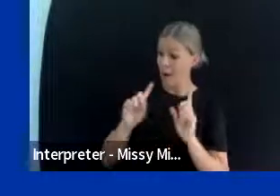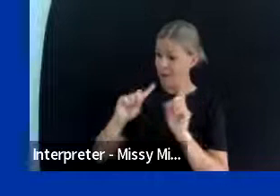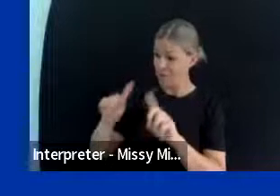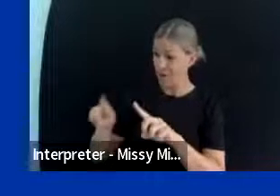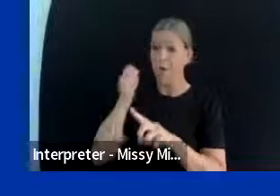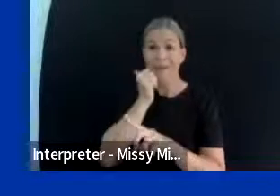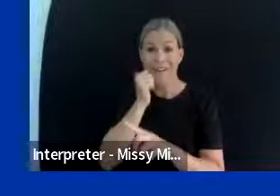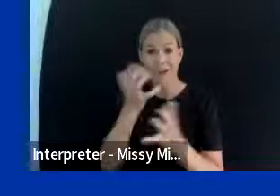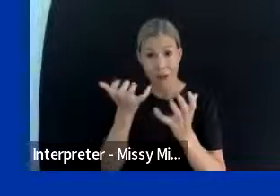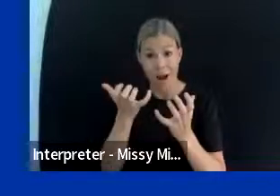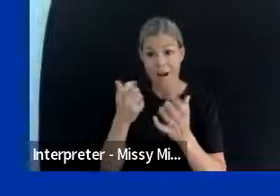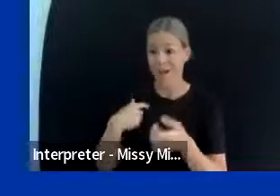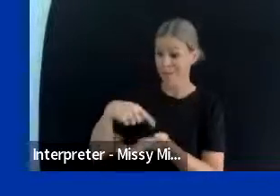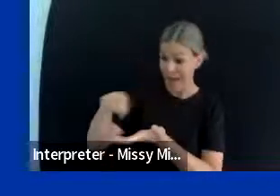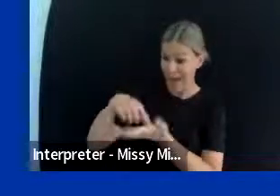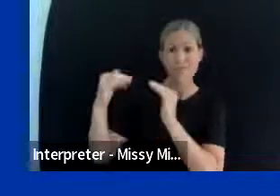they are earning income.